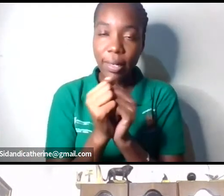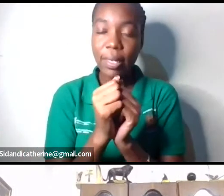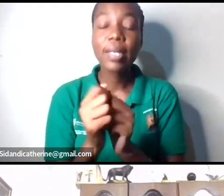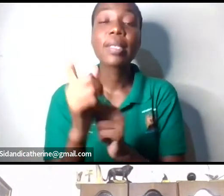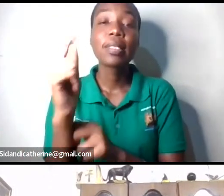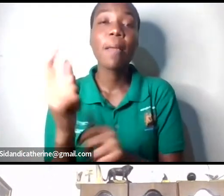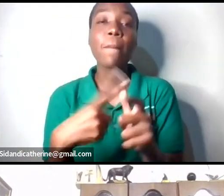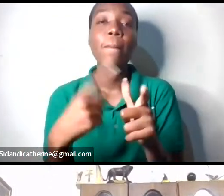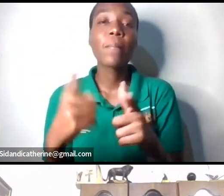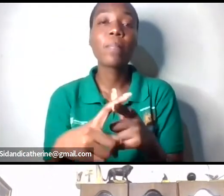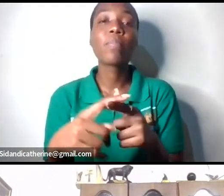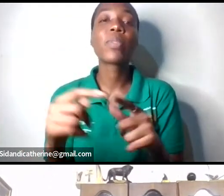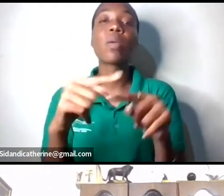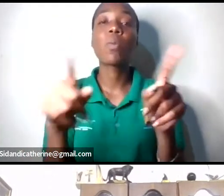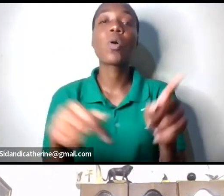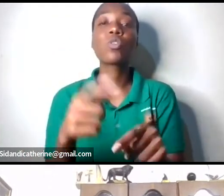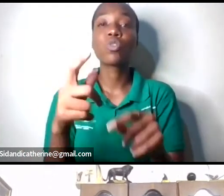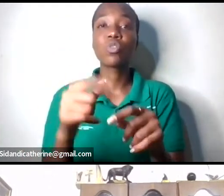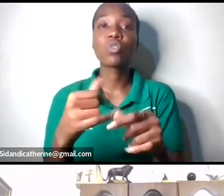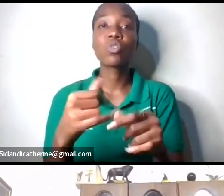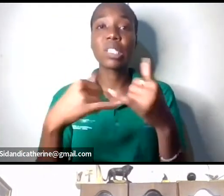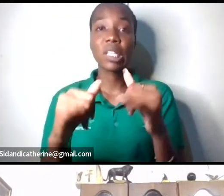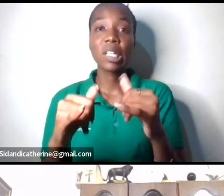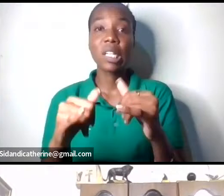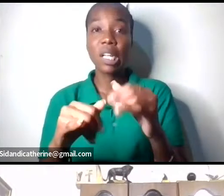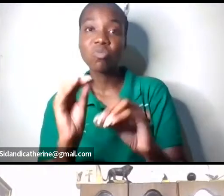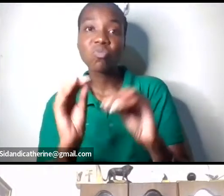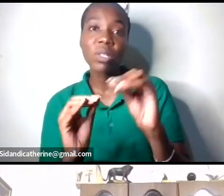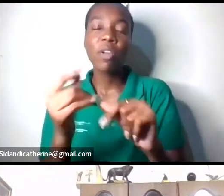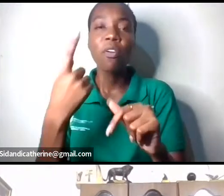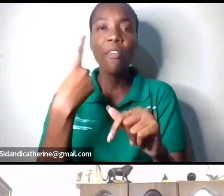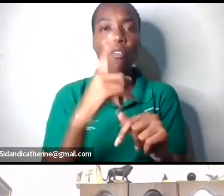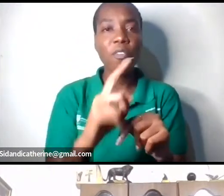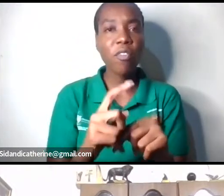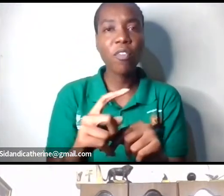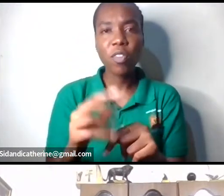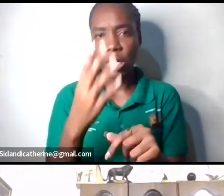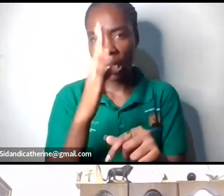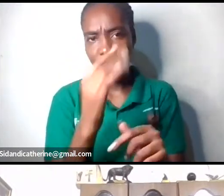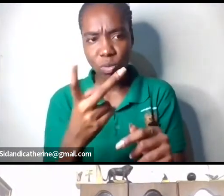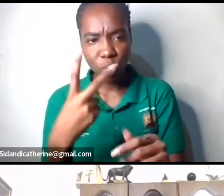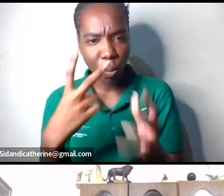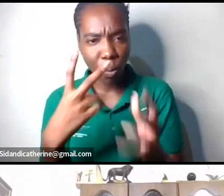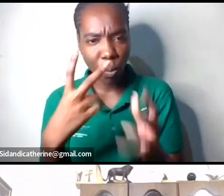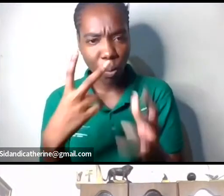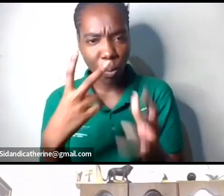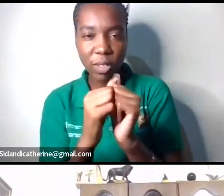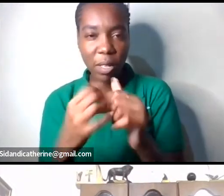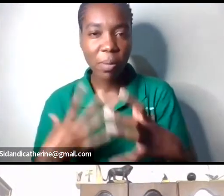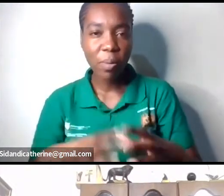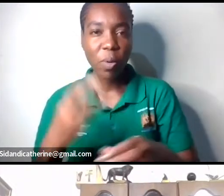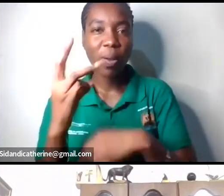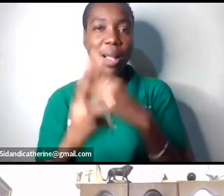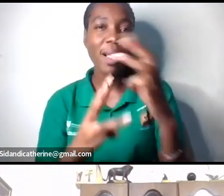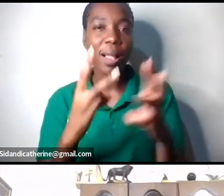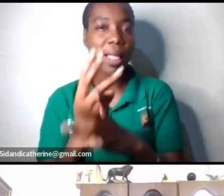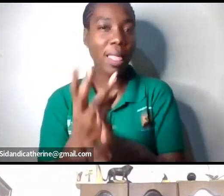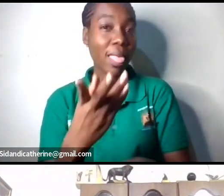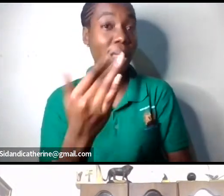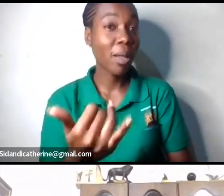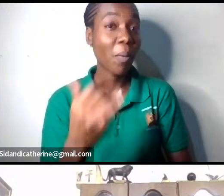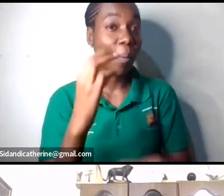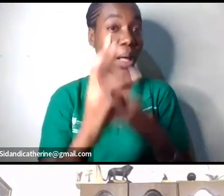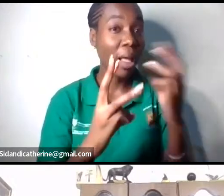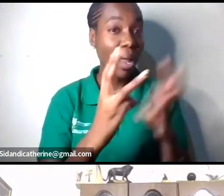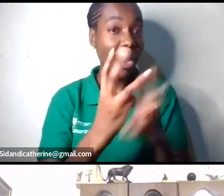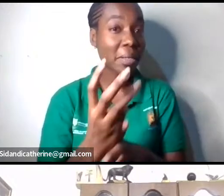in the wall and then you do one of these to dial to talk to people around the world. the world is in 5G now.